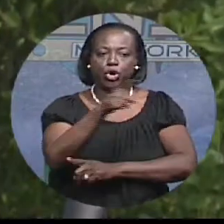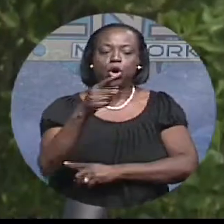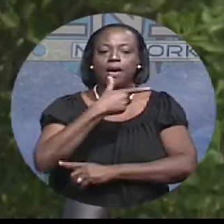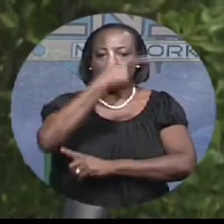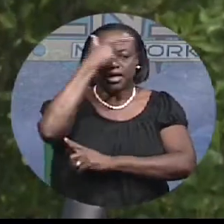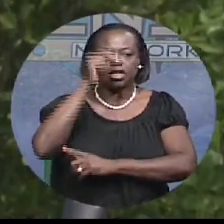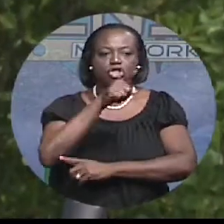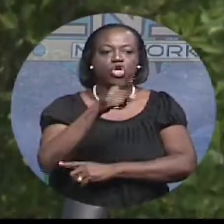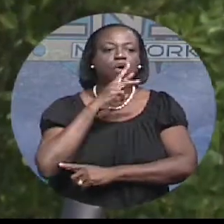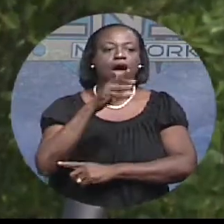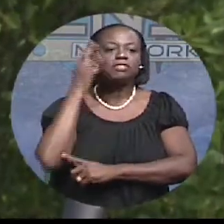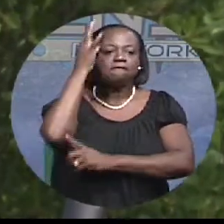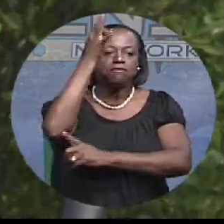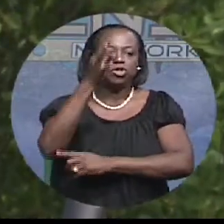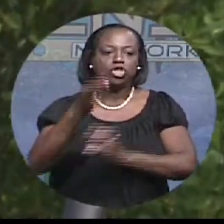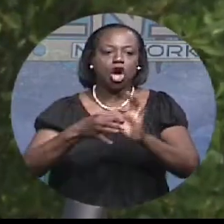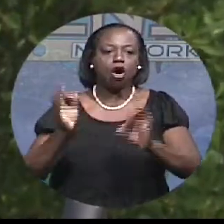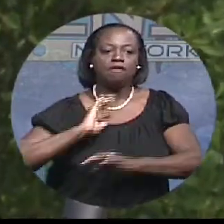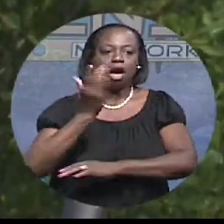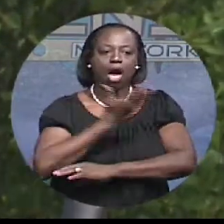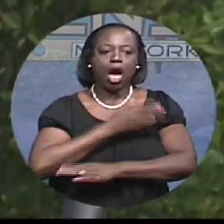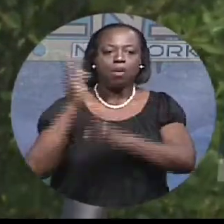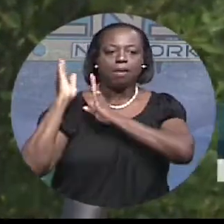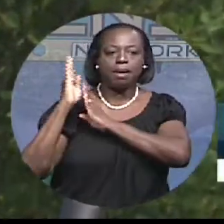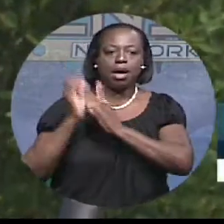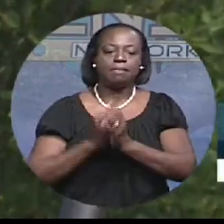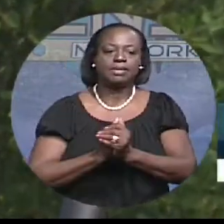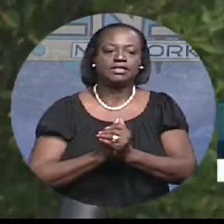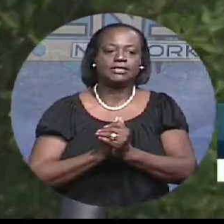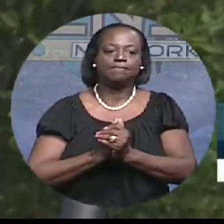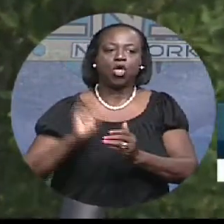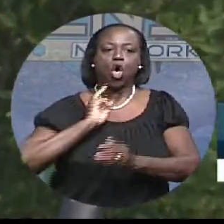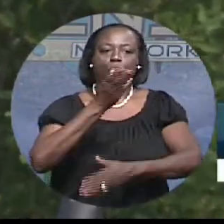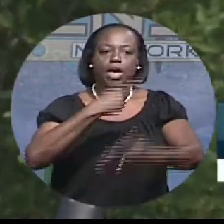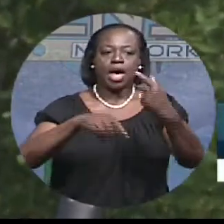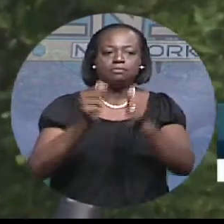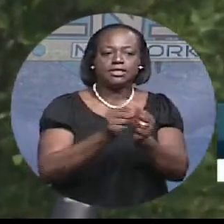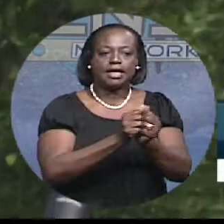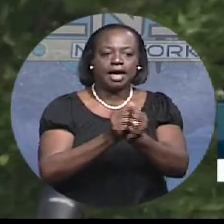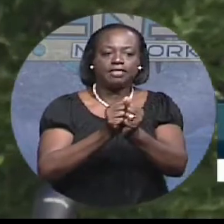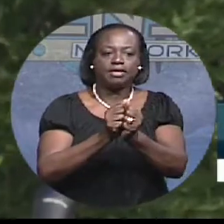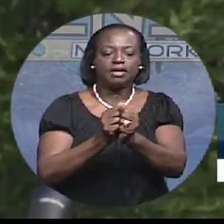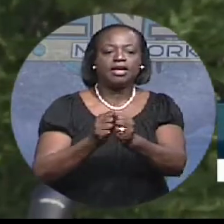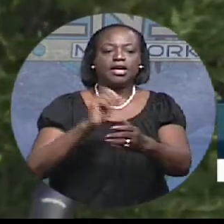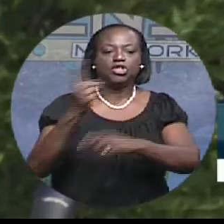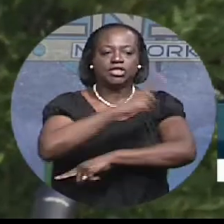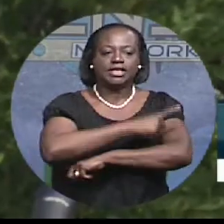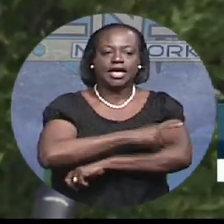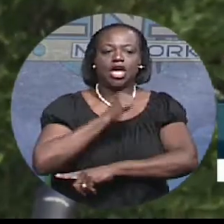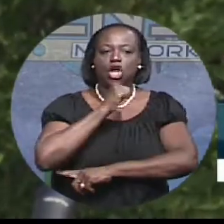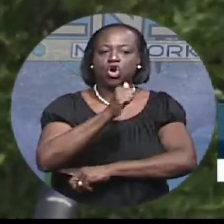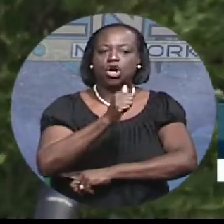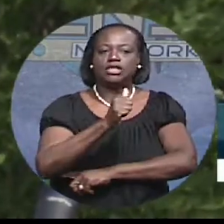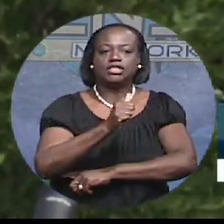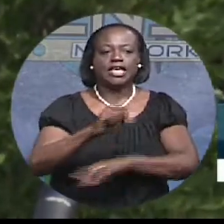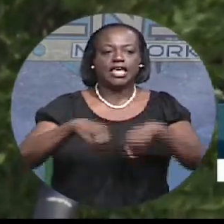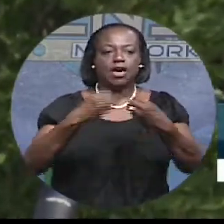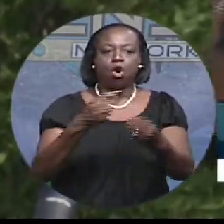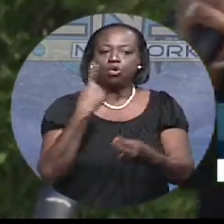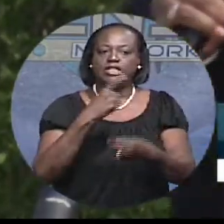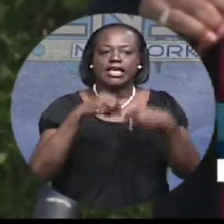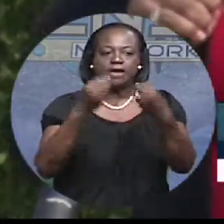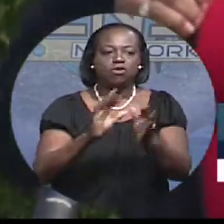are the future of our Bahamas. We come together today not only because we want to give you